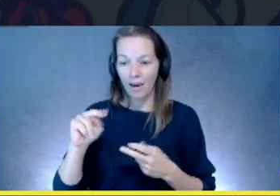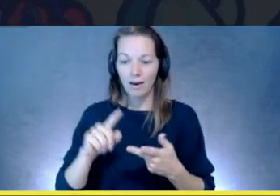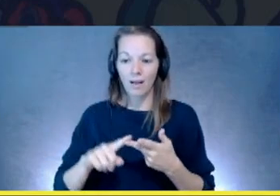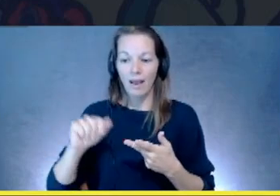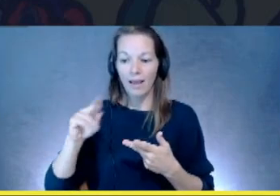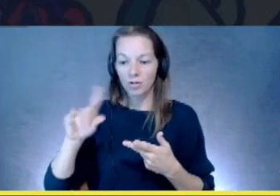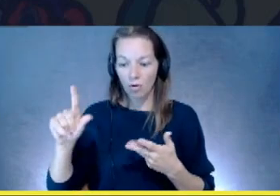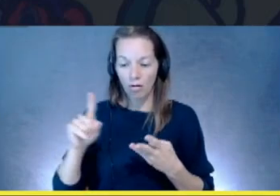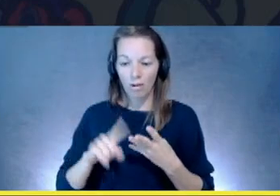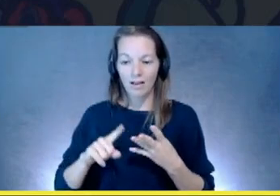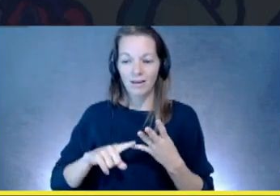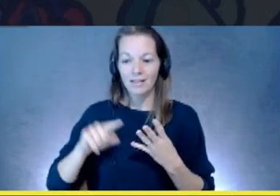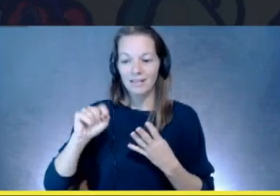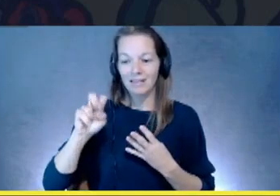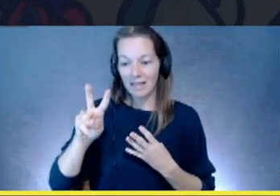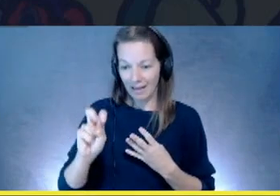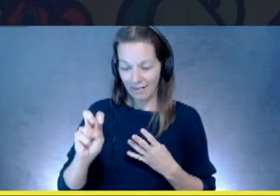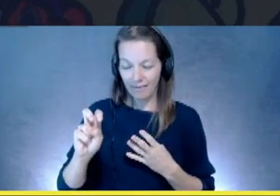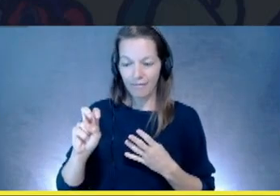Steve Kay,